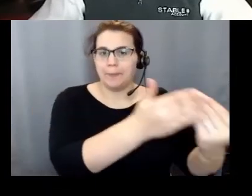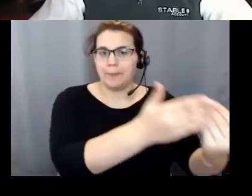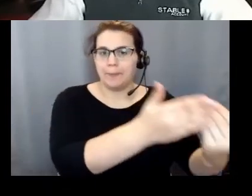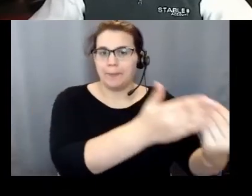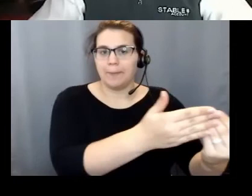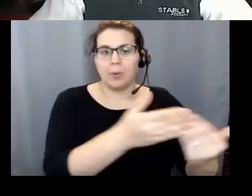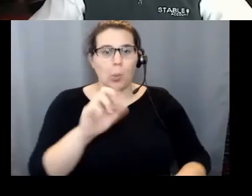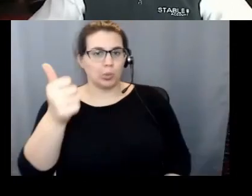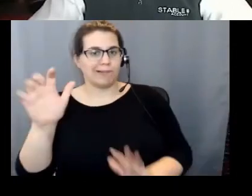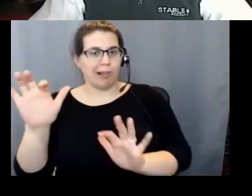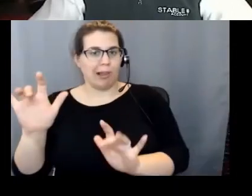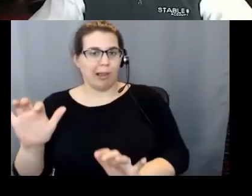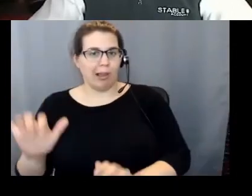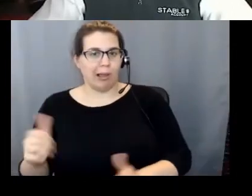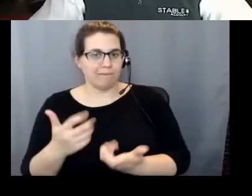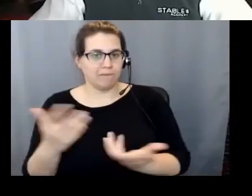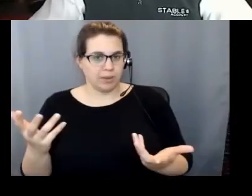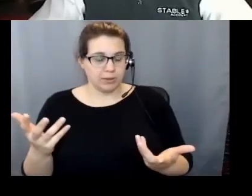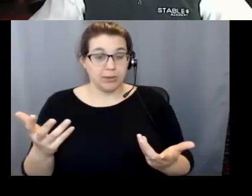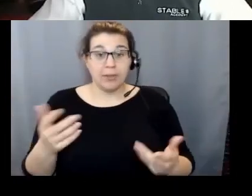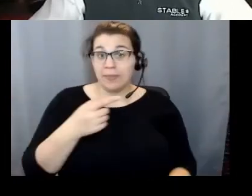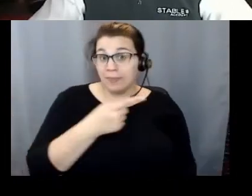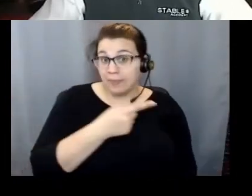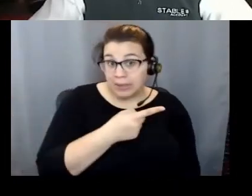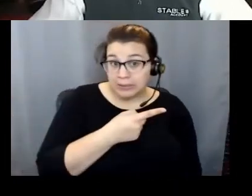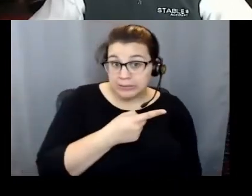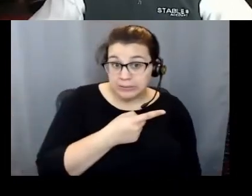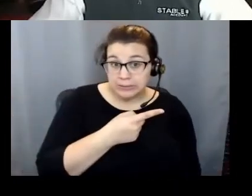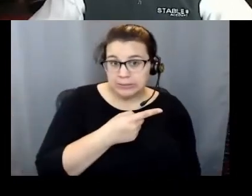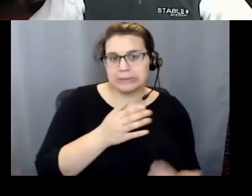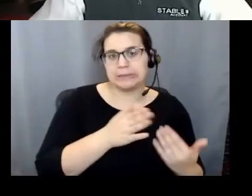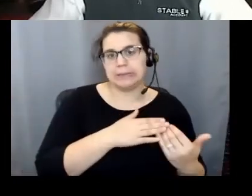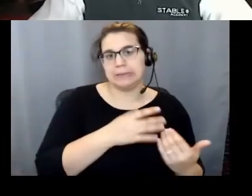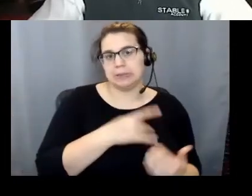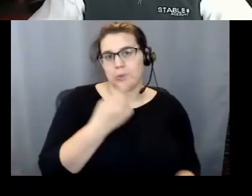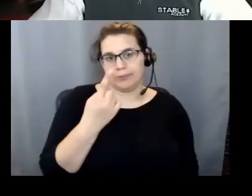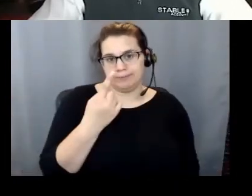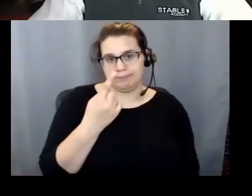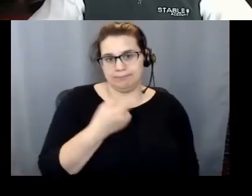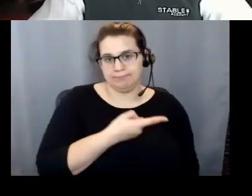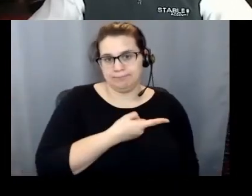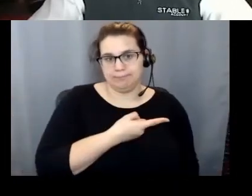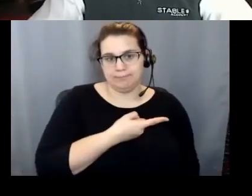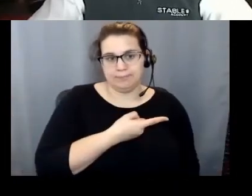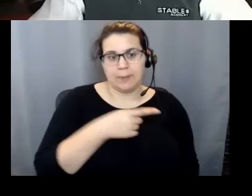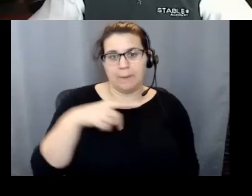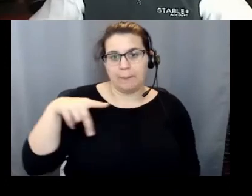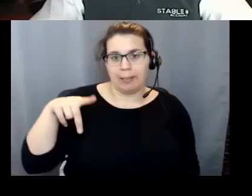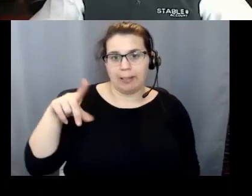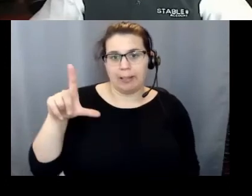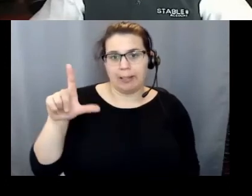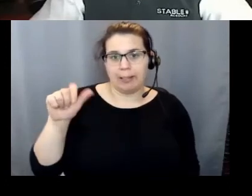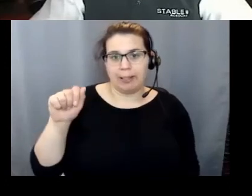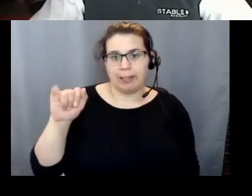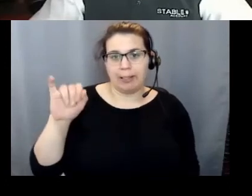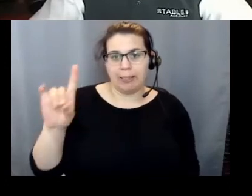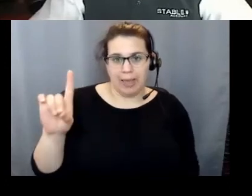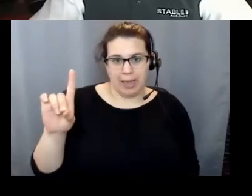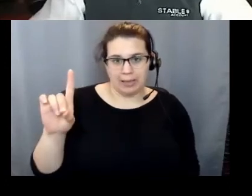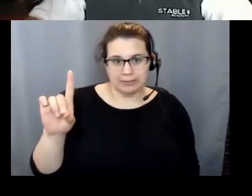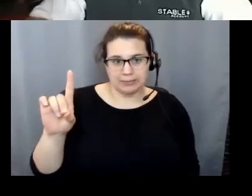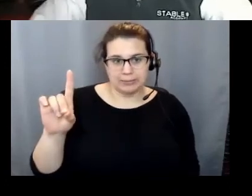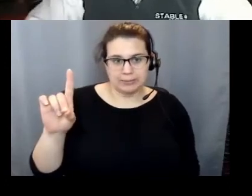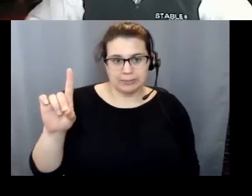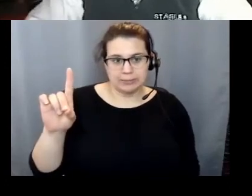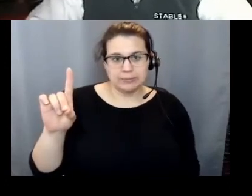manually. So this one that we're highlighting here is what I'll say is the easier route. So Plaid, which is identified up here, is